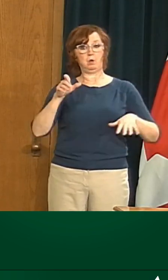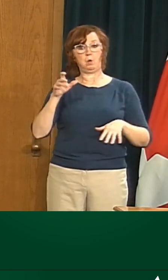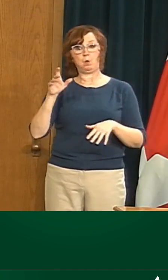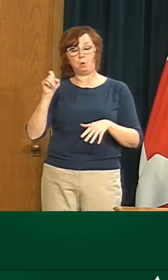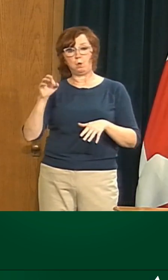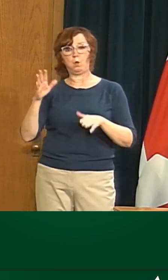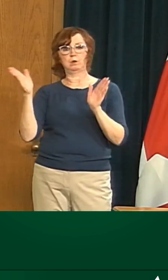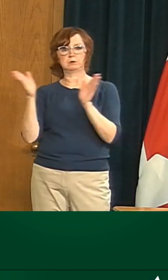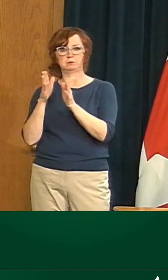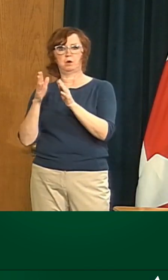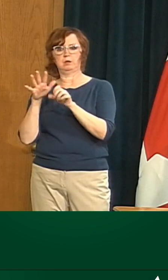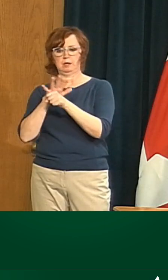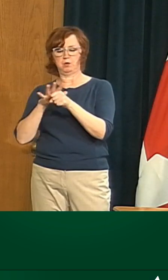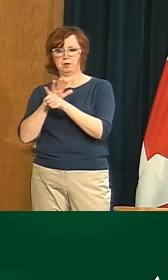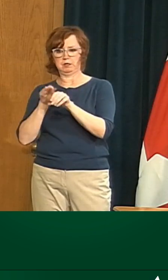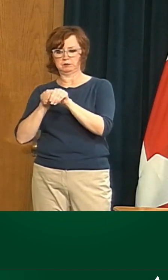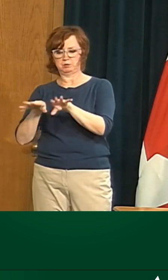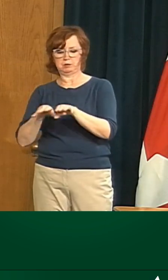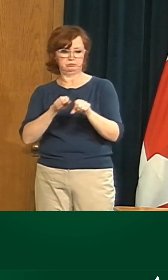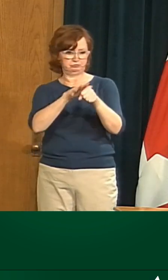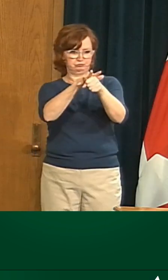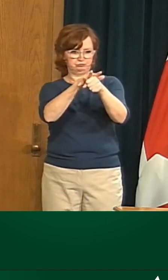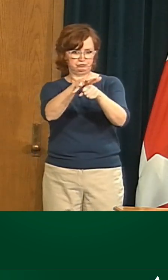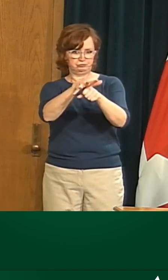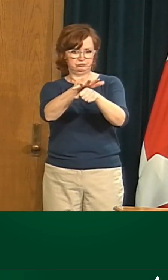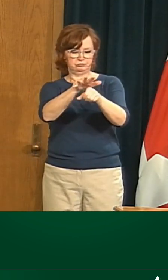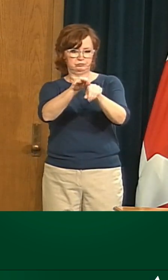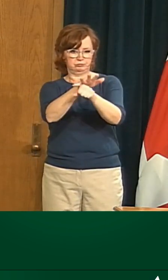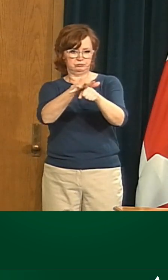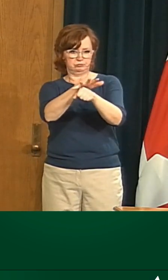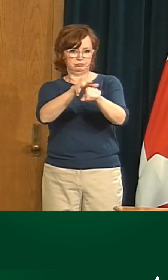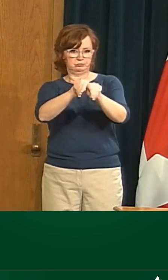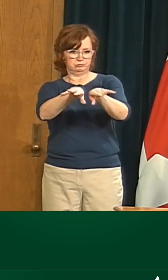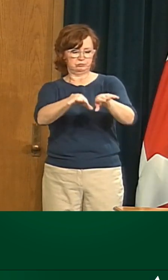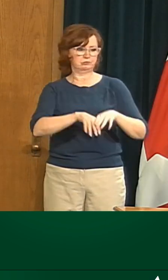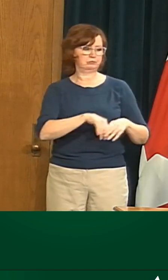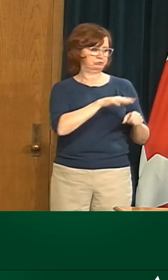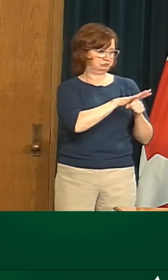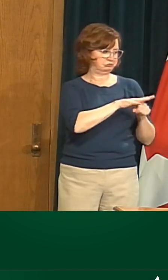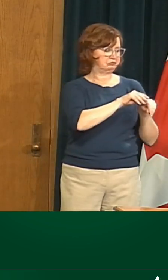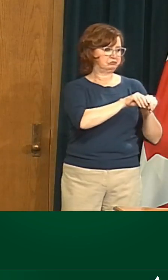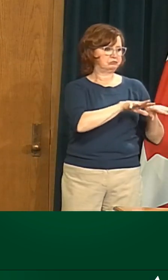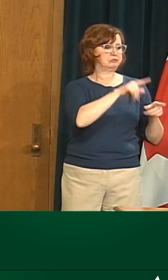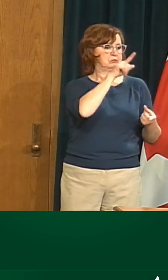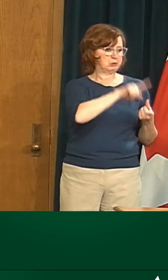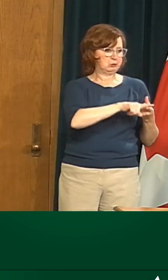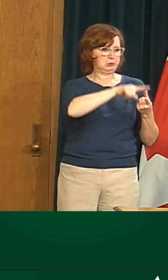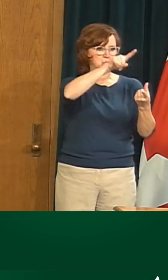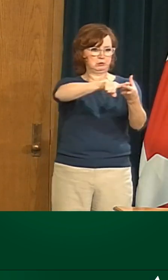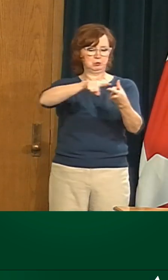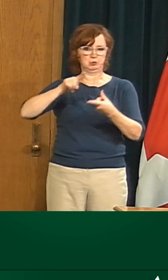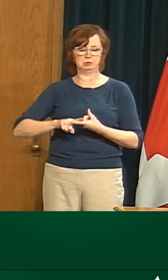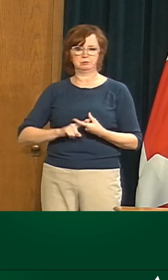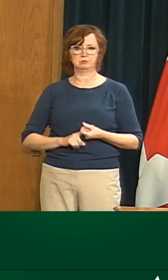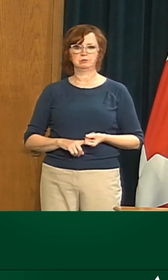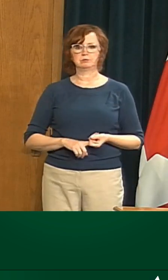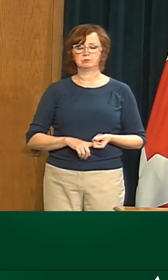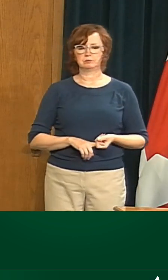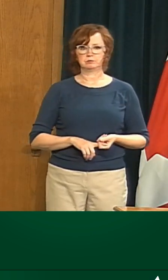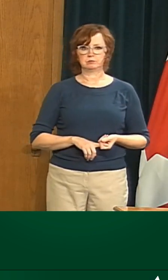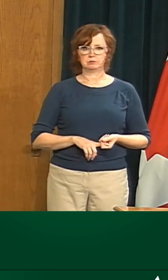happening. I would just add to that, and I won't comment on whether or not we have peaked